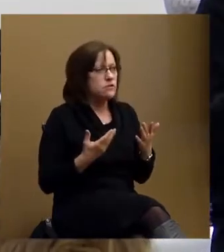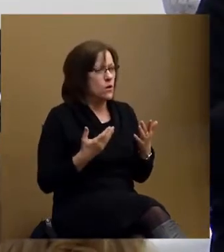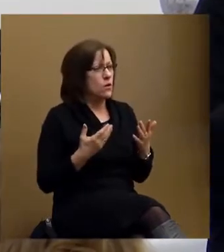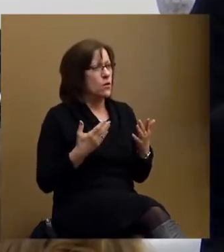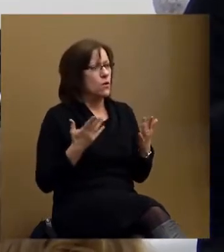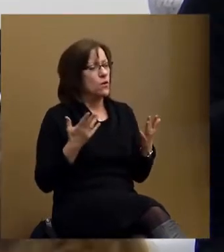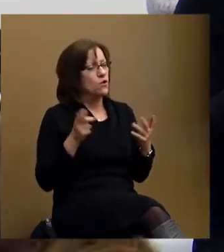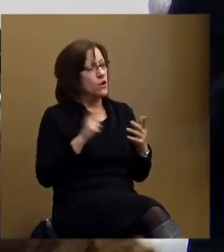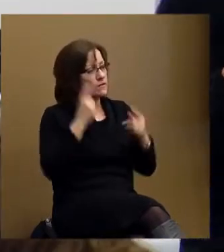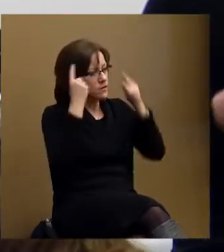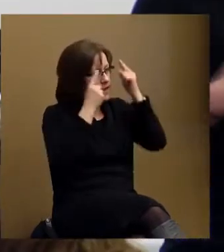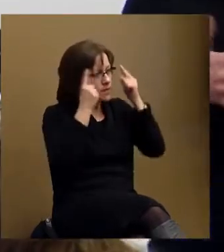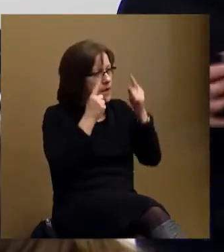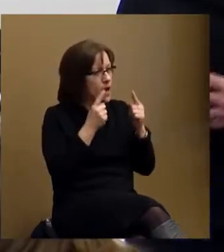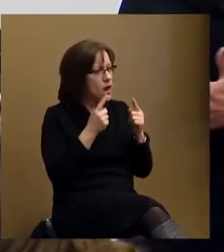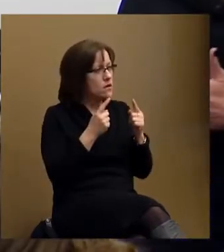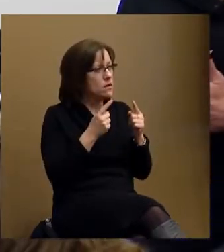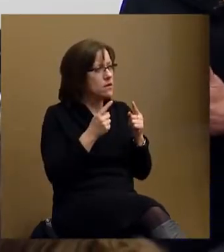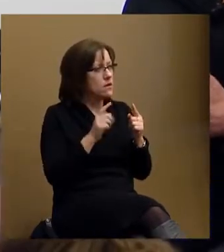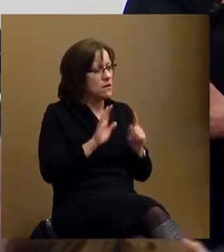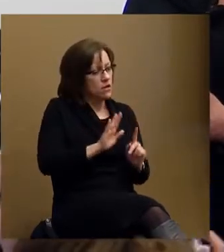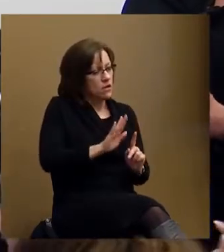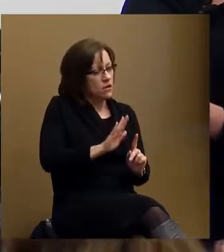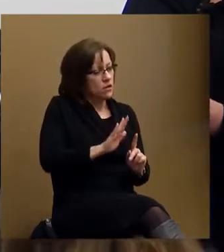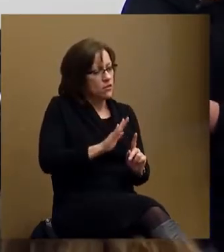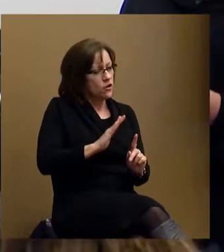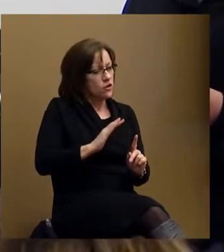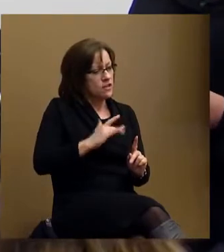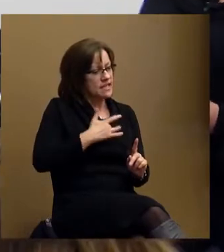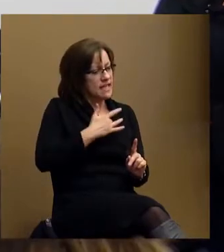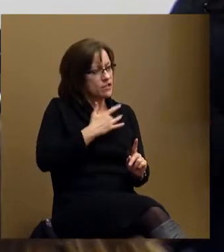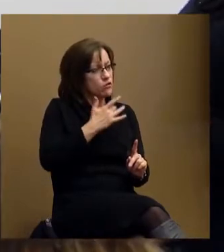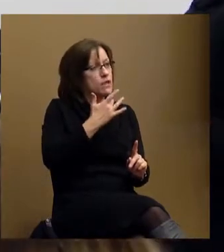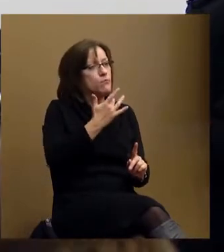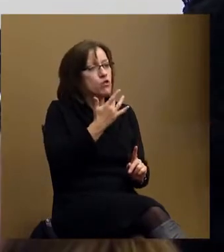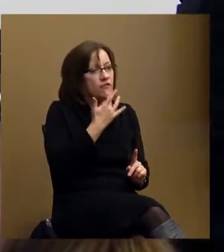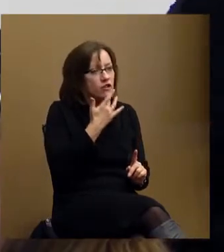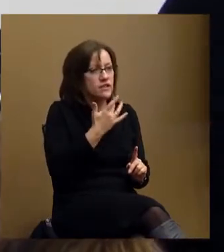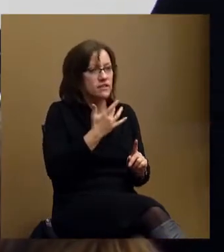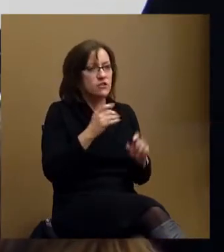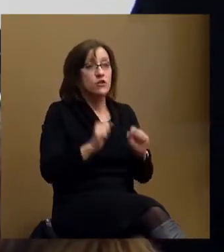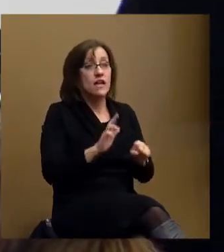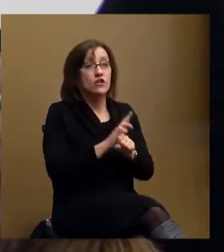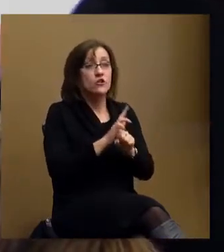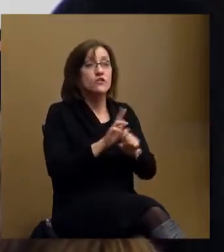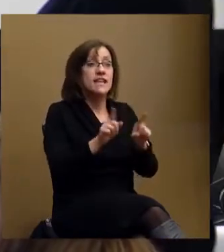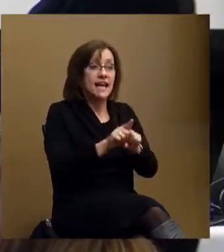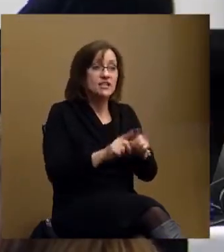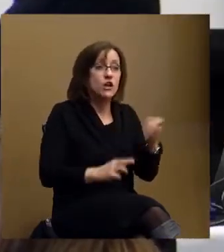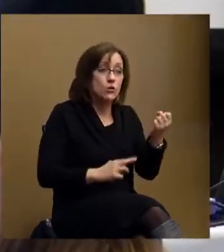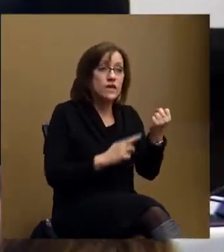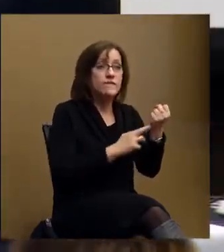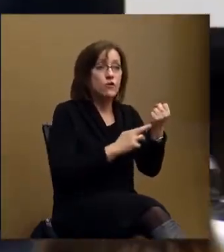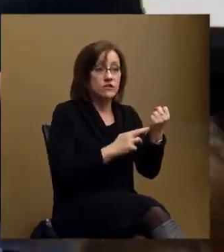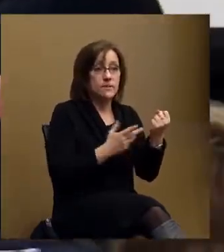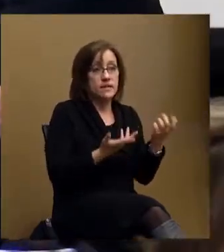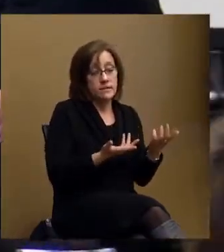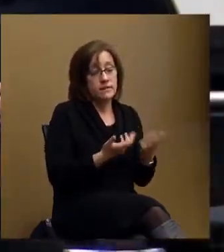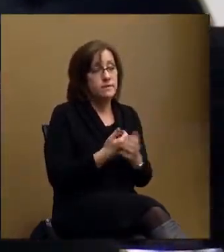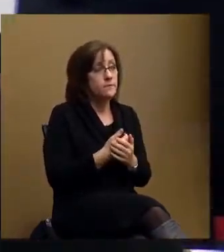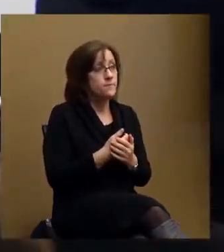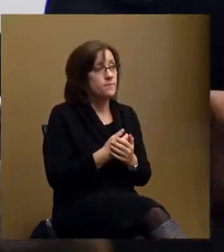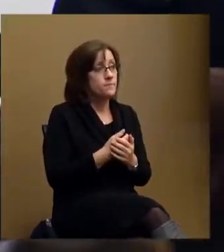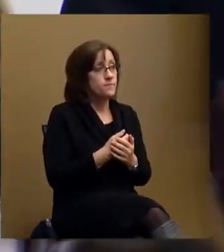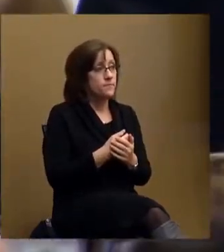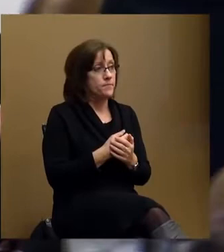about how their sensory preferences could actually be used as reinforcers. So I don't have you guys kind